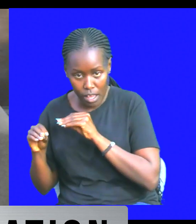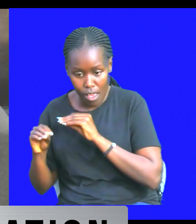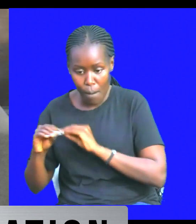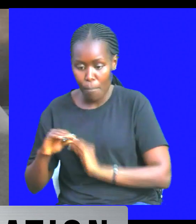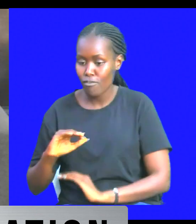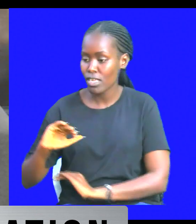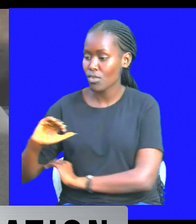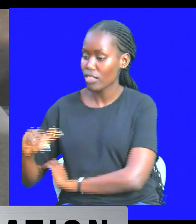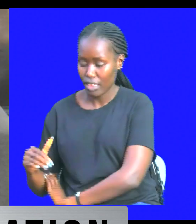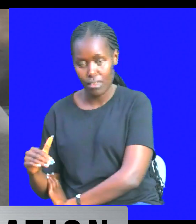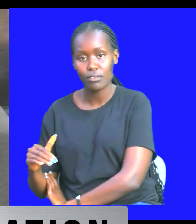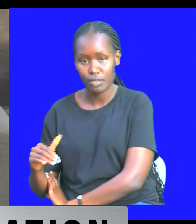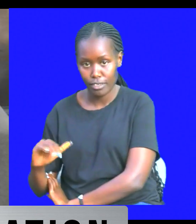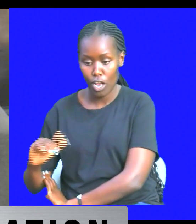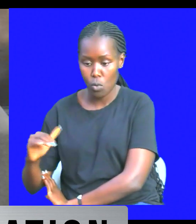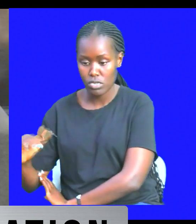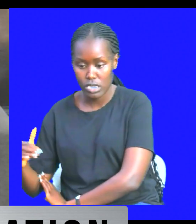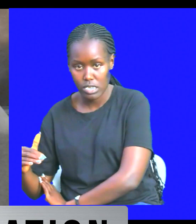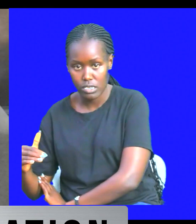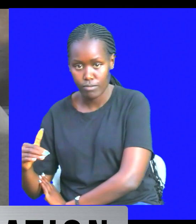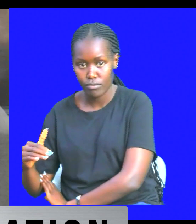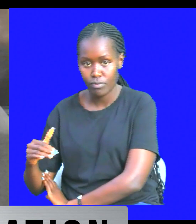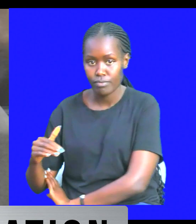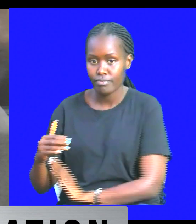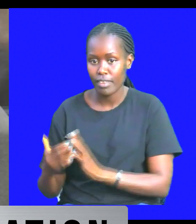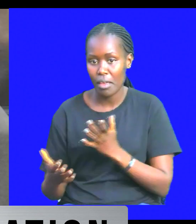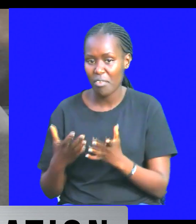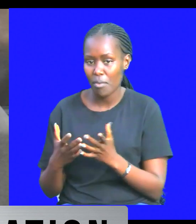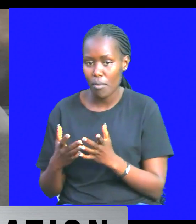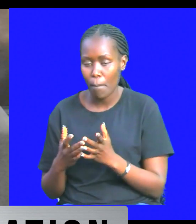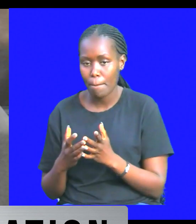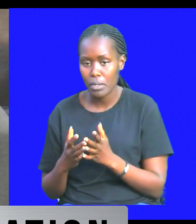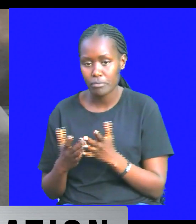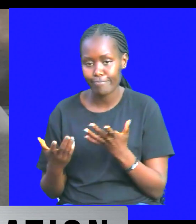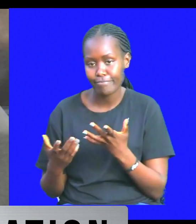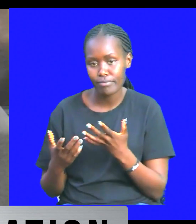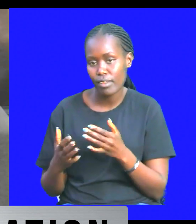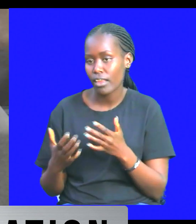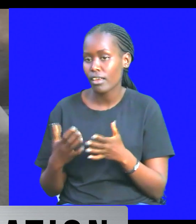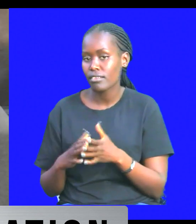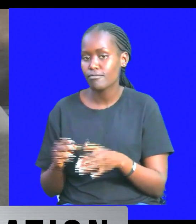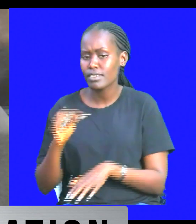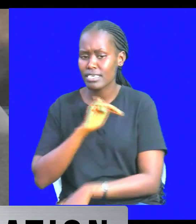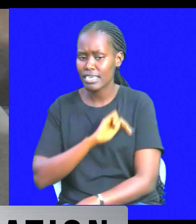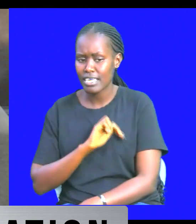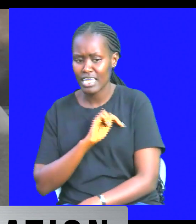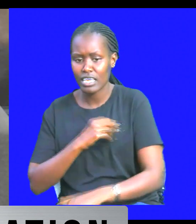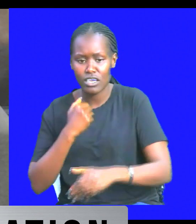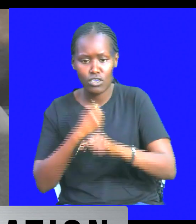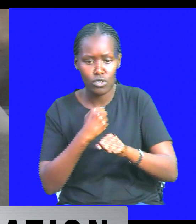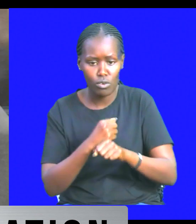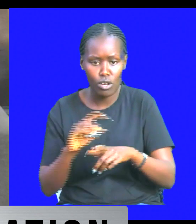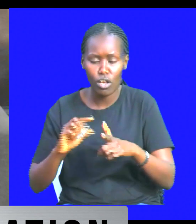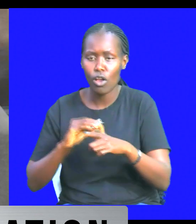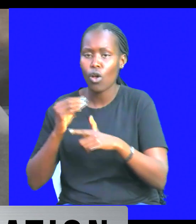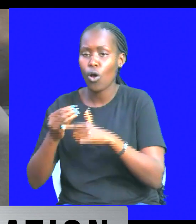counties there. Is it by design or kuna kitu hapa? Is it nature at work or is it Ruto